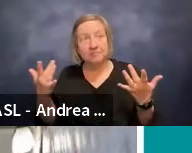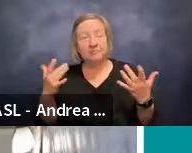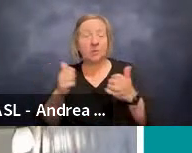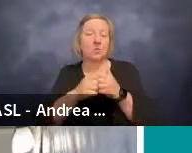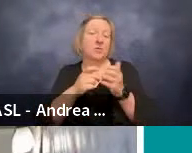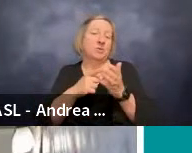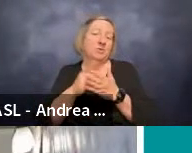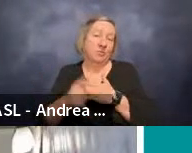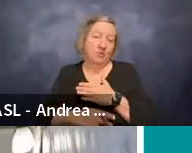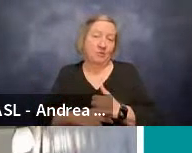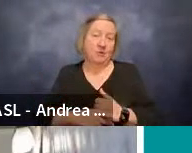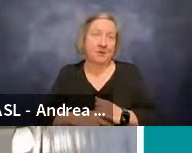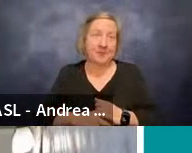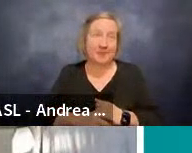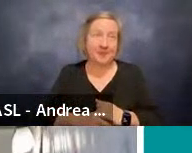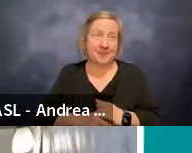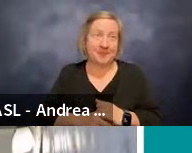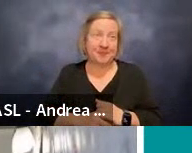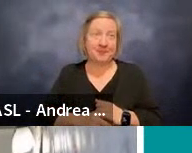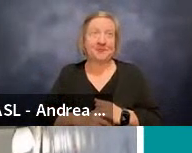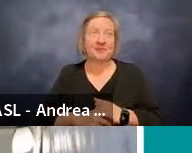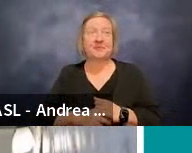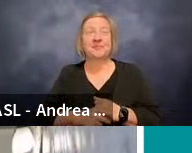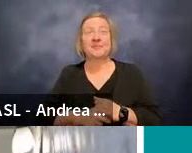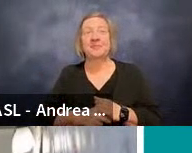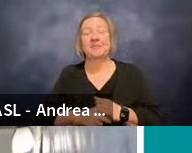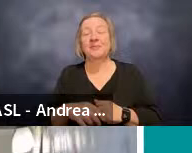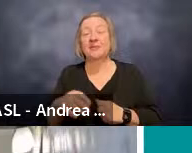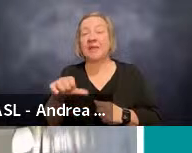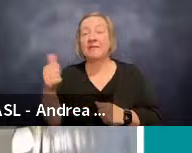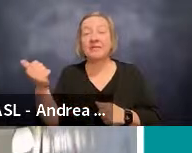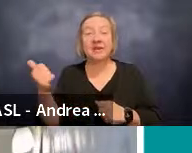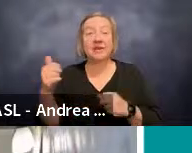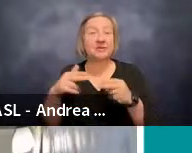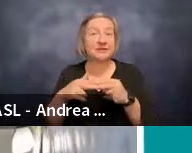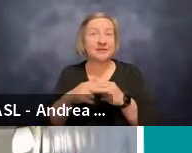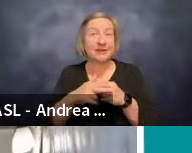program. So do I have another slide?